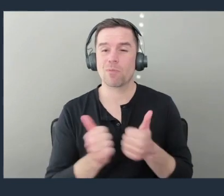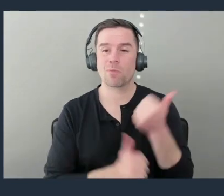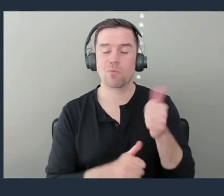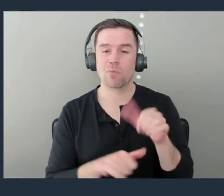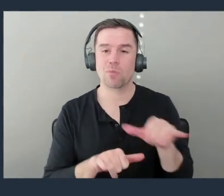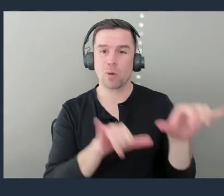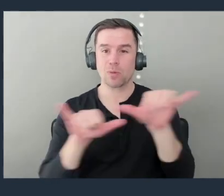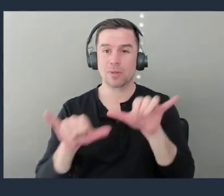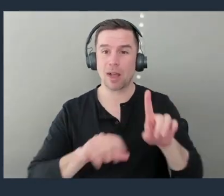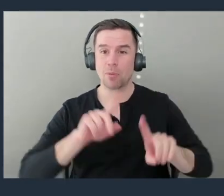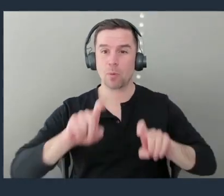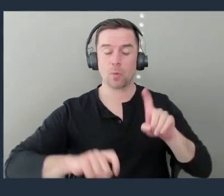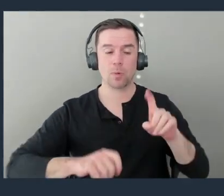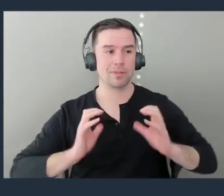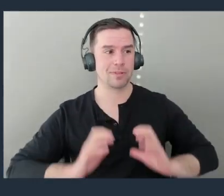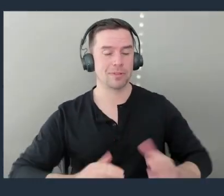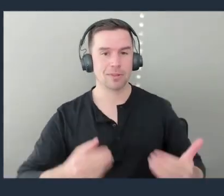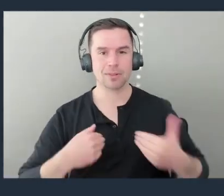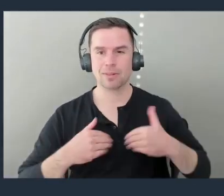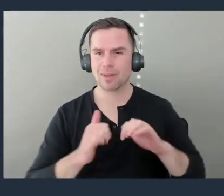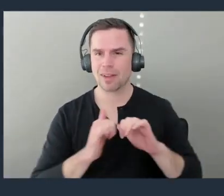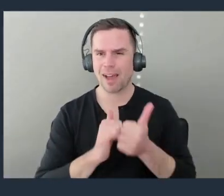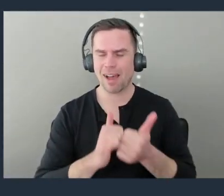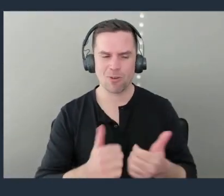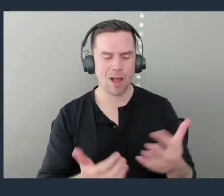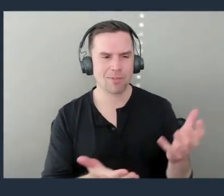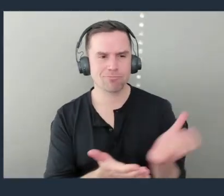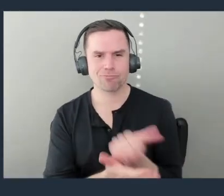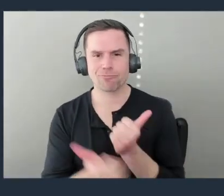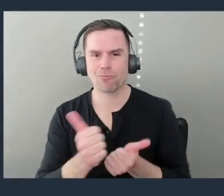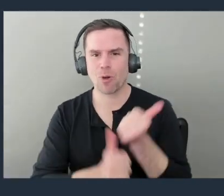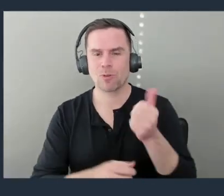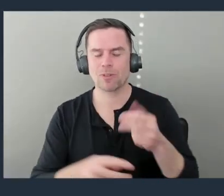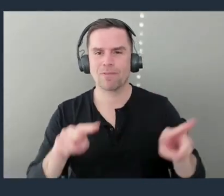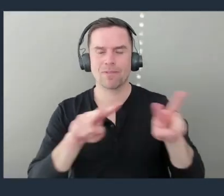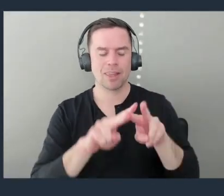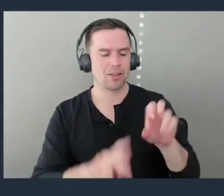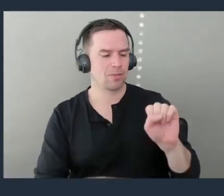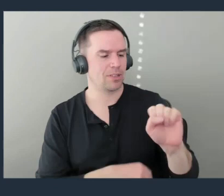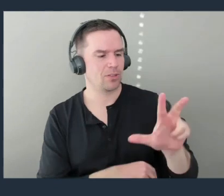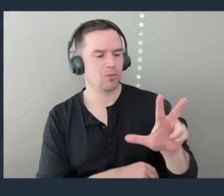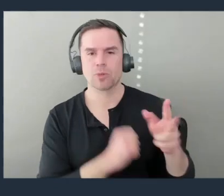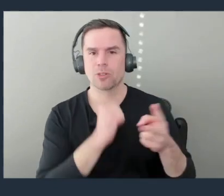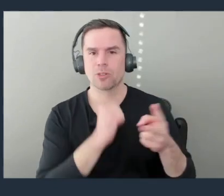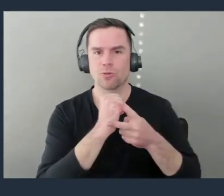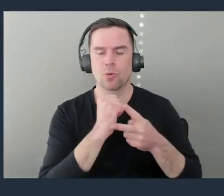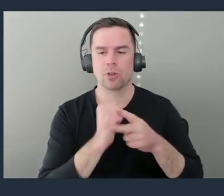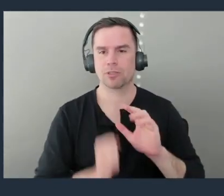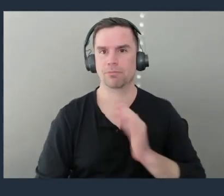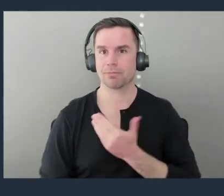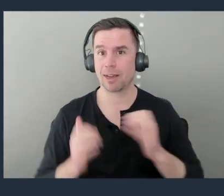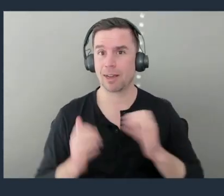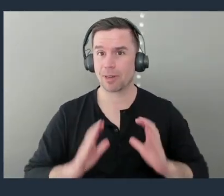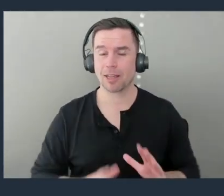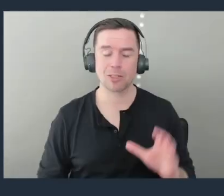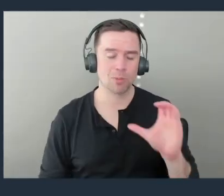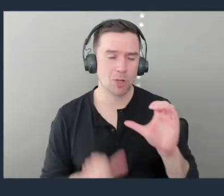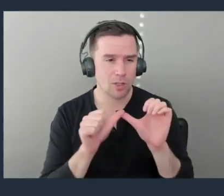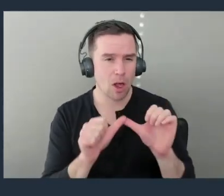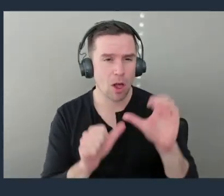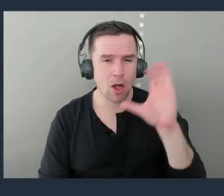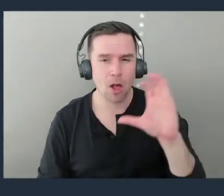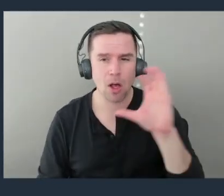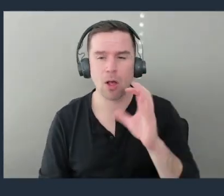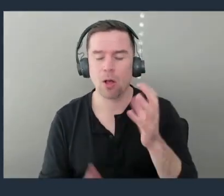is, how do I get the most value from my S3 storage? Our customers are constantly looking to improve their storage